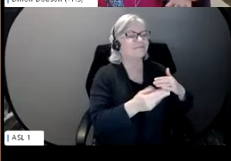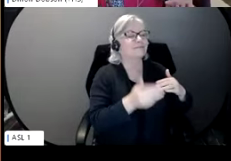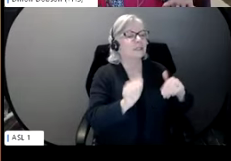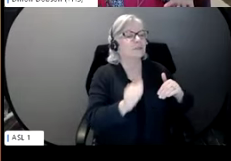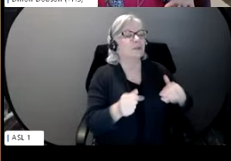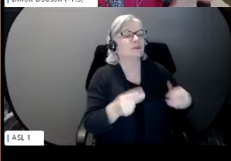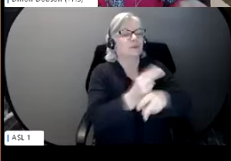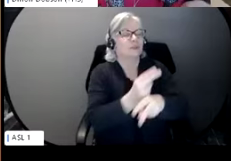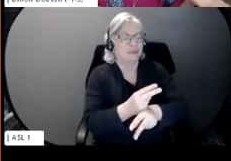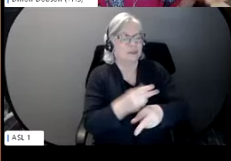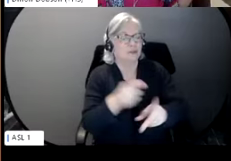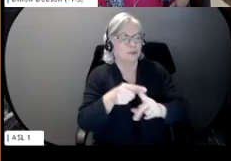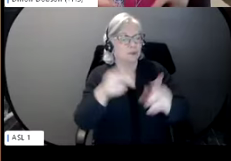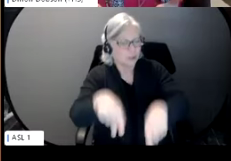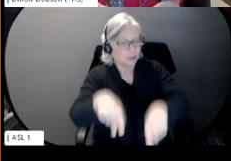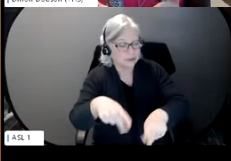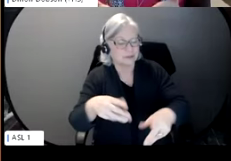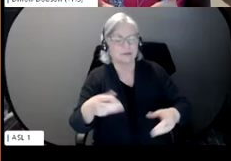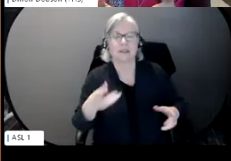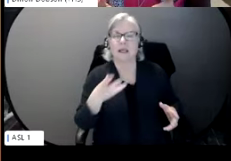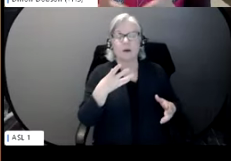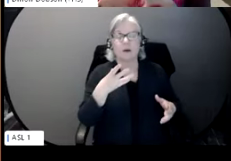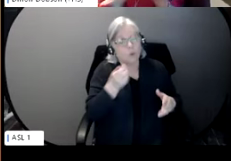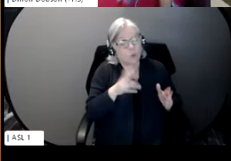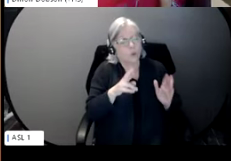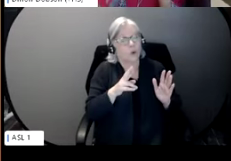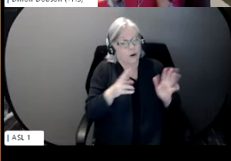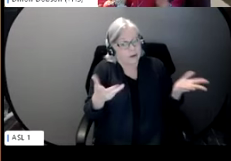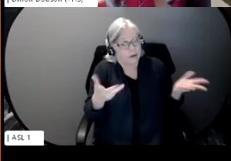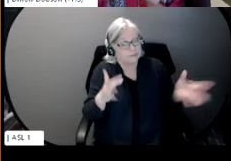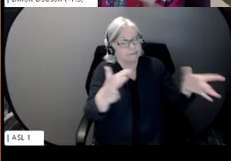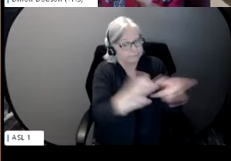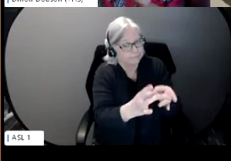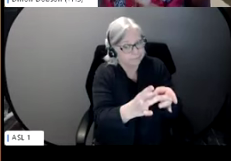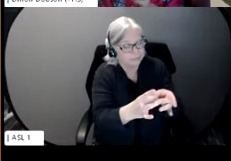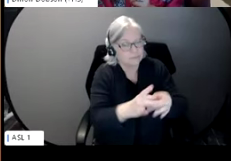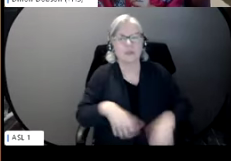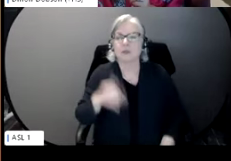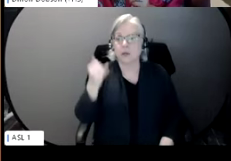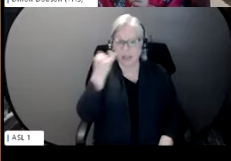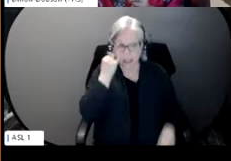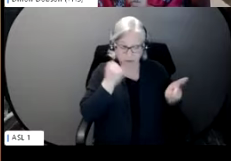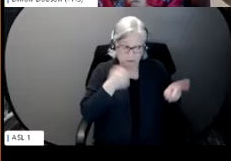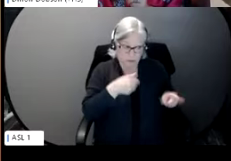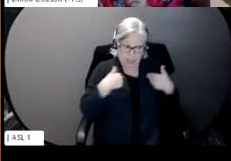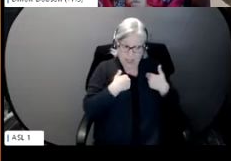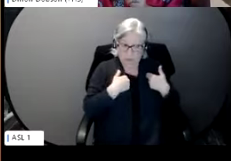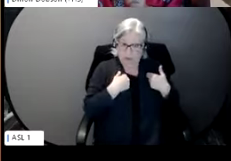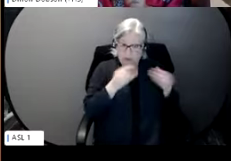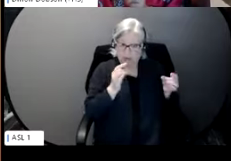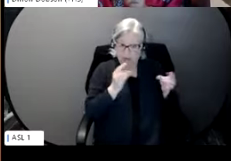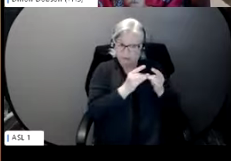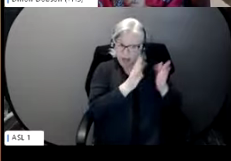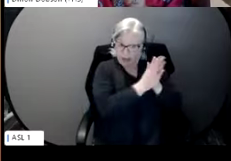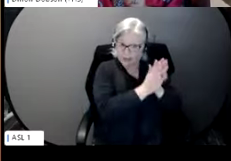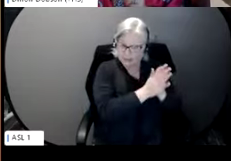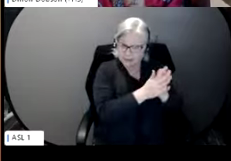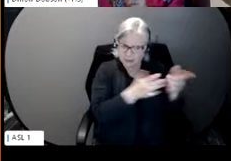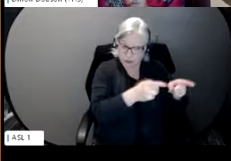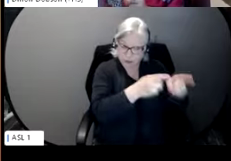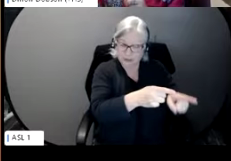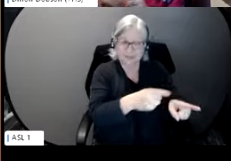interpersonal violence. So when this violence is occurring in one of the domains that you'll see on your screen, it's not typically an isolated